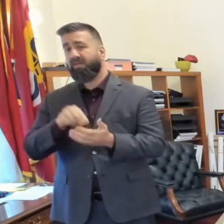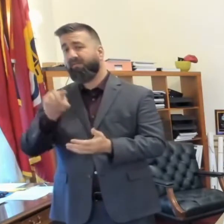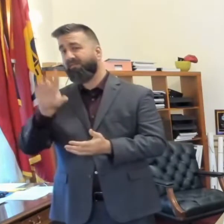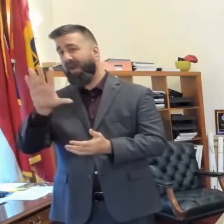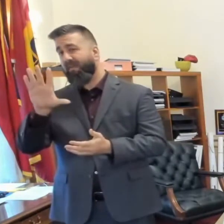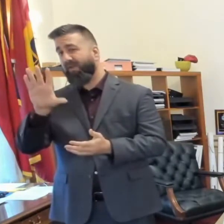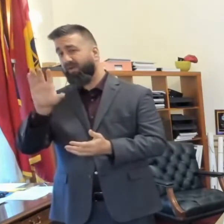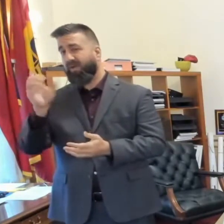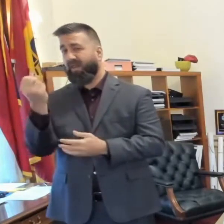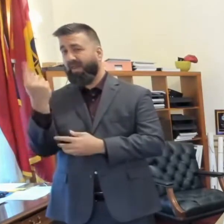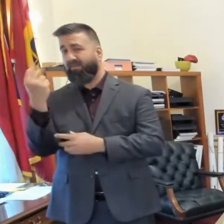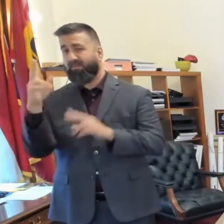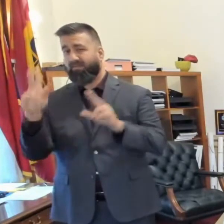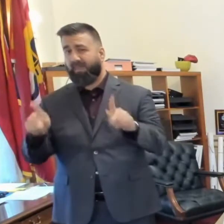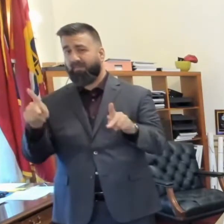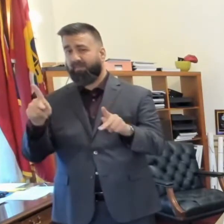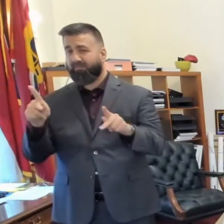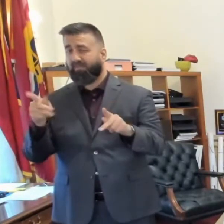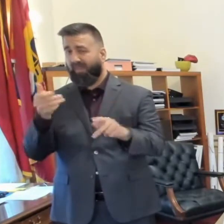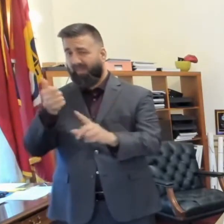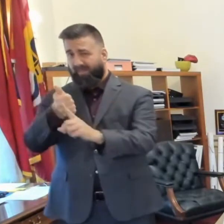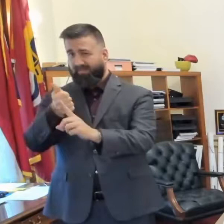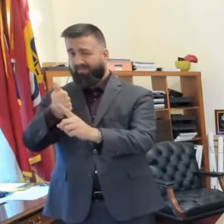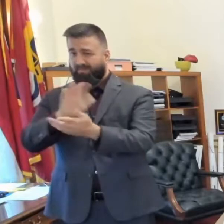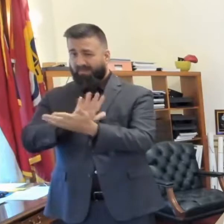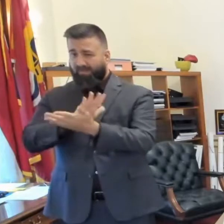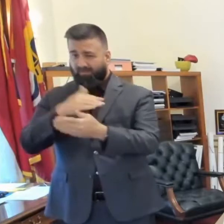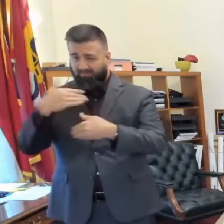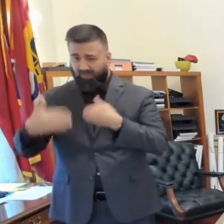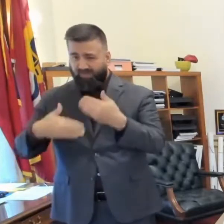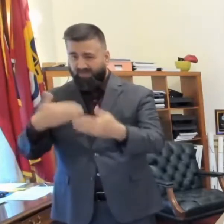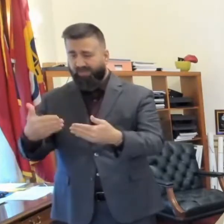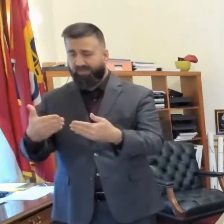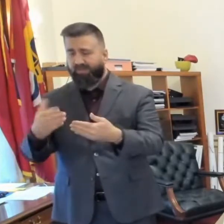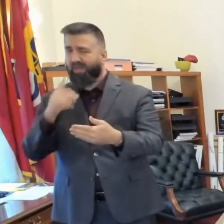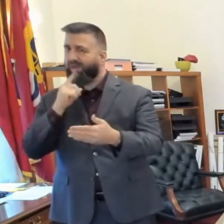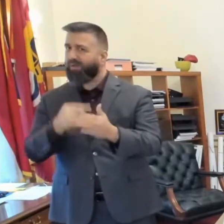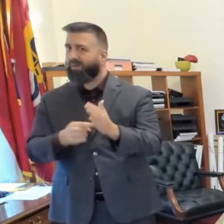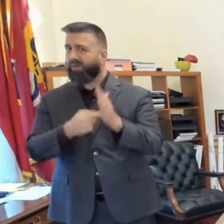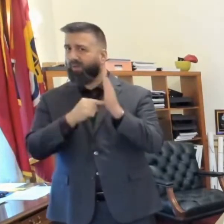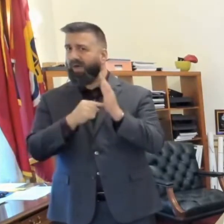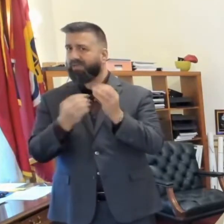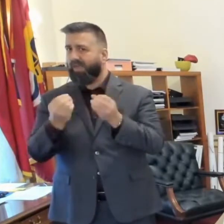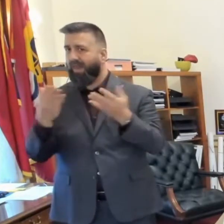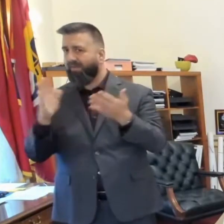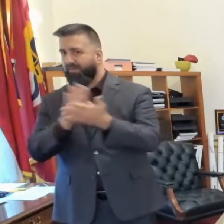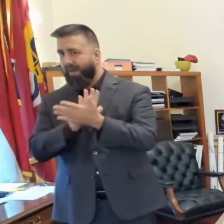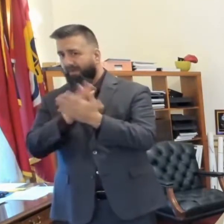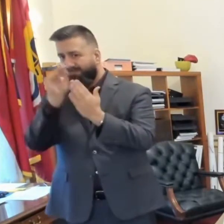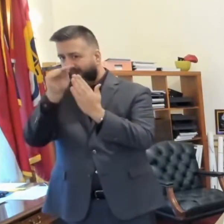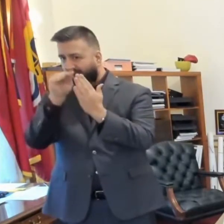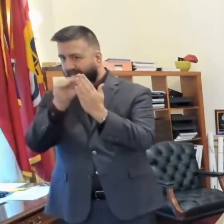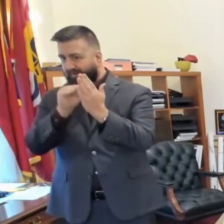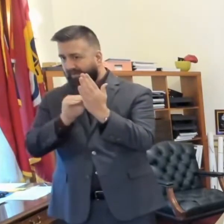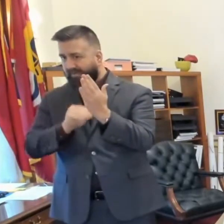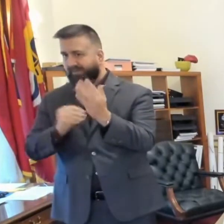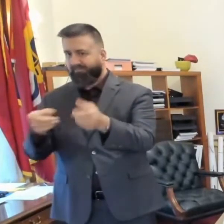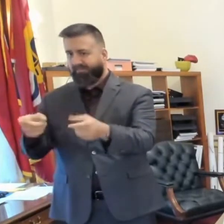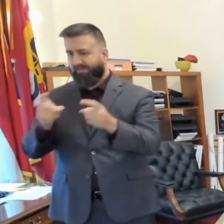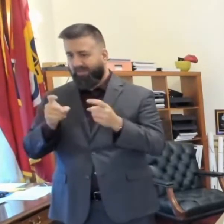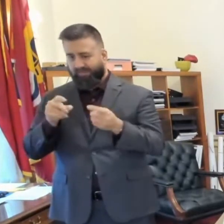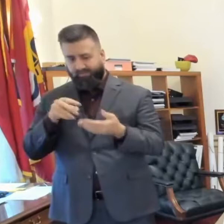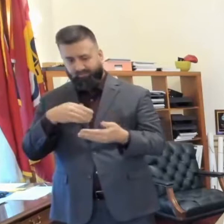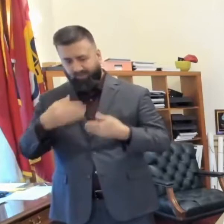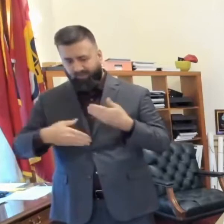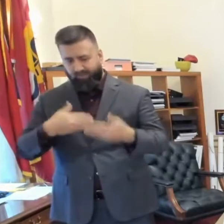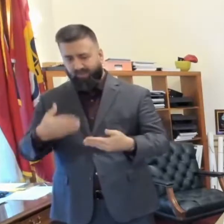processed. It's a complex process, requires a lot of documentation. We really appreciate those folks